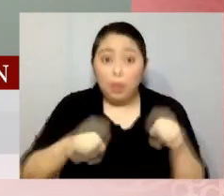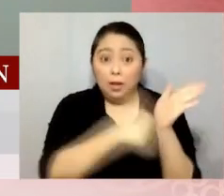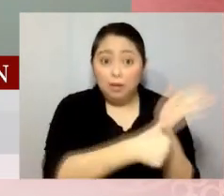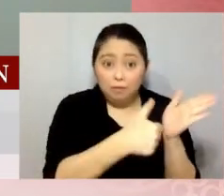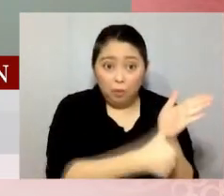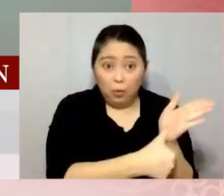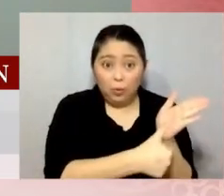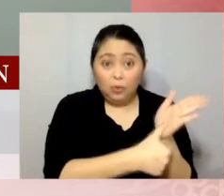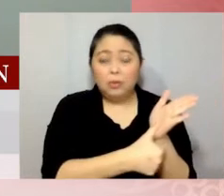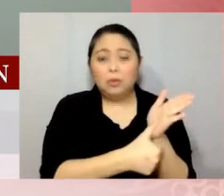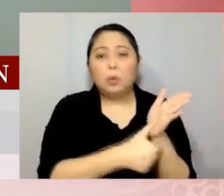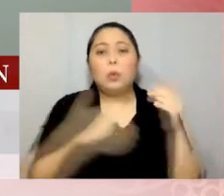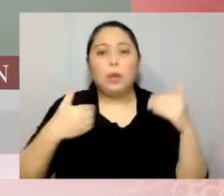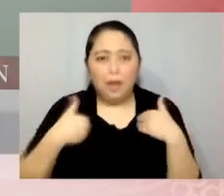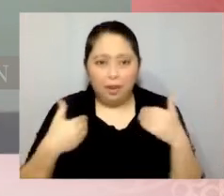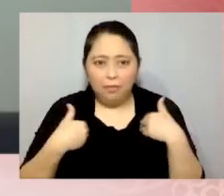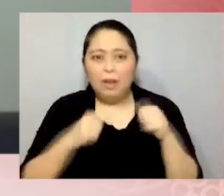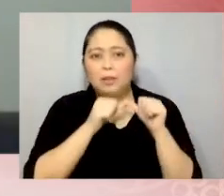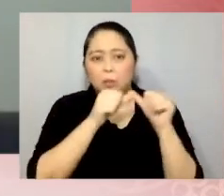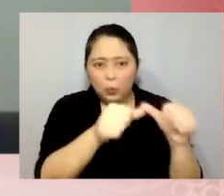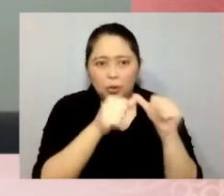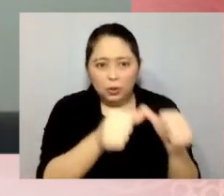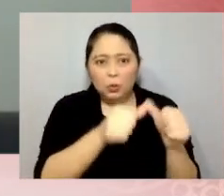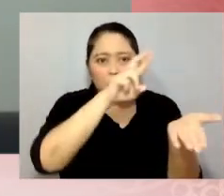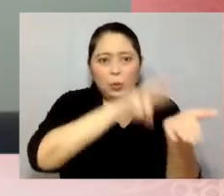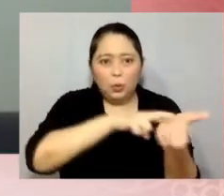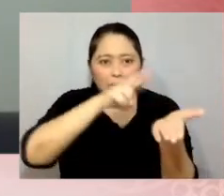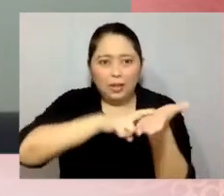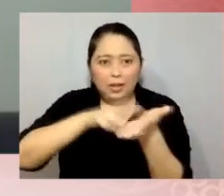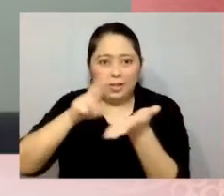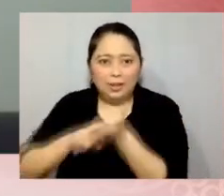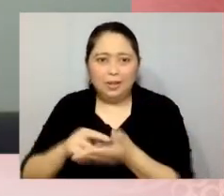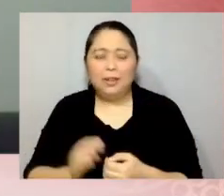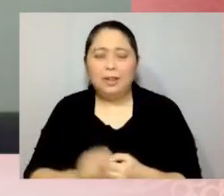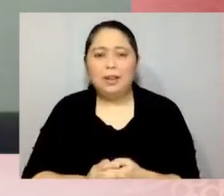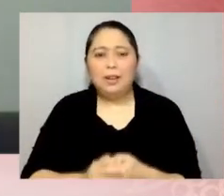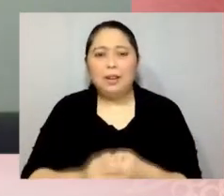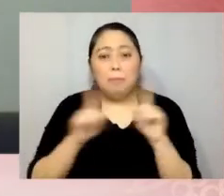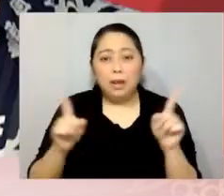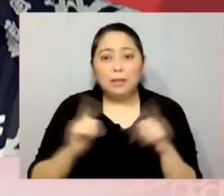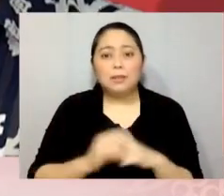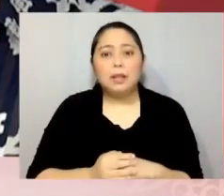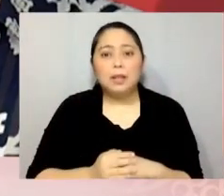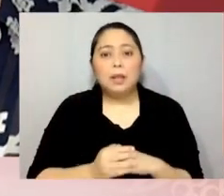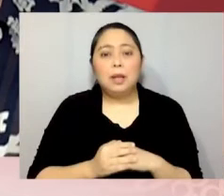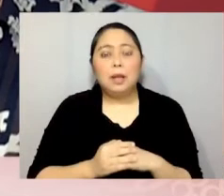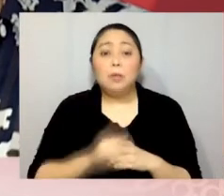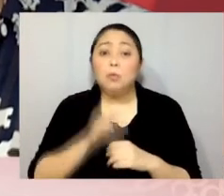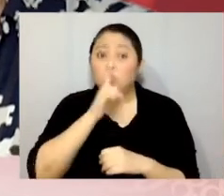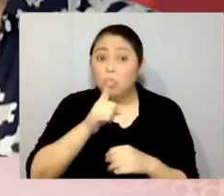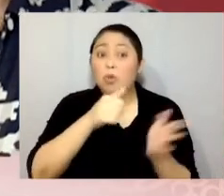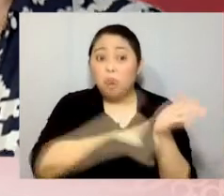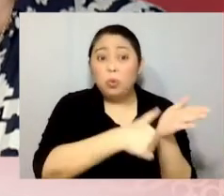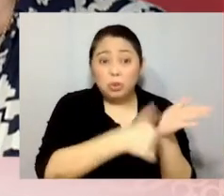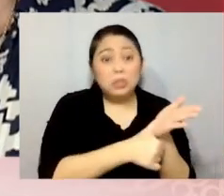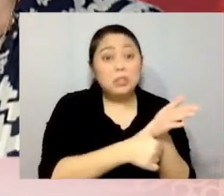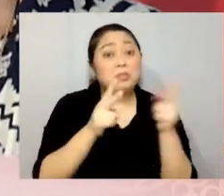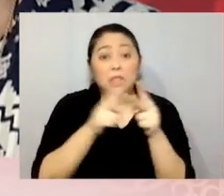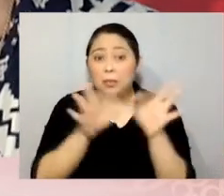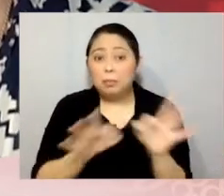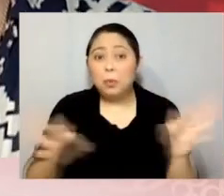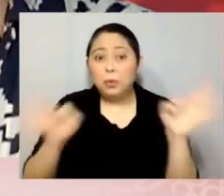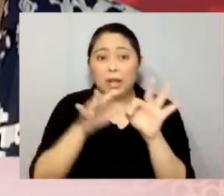have this continuing registration, and of course, in order to have, being the list of voters being the foundation of any electoral process,